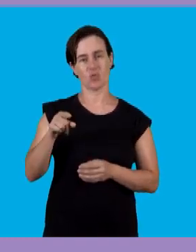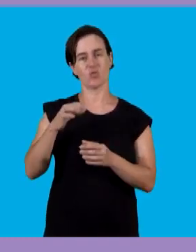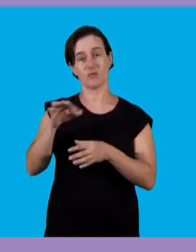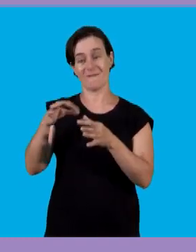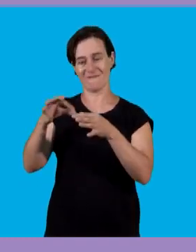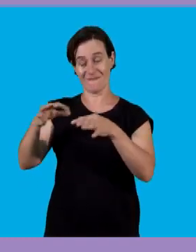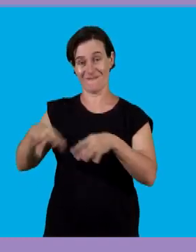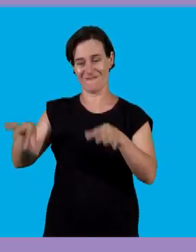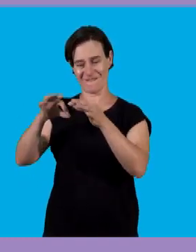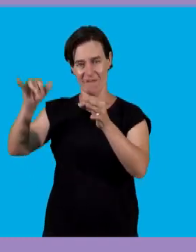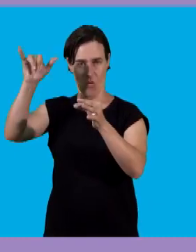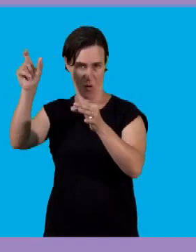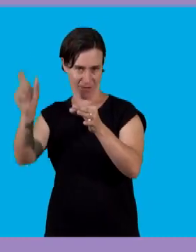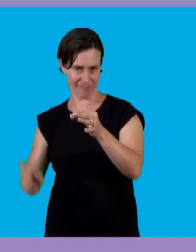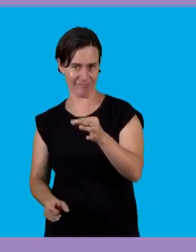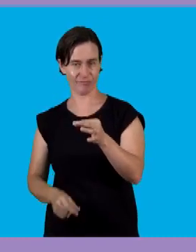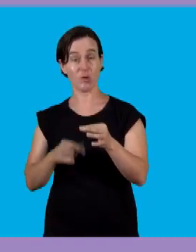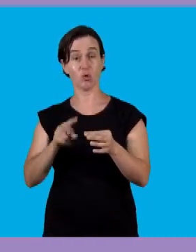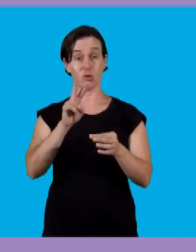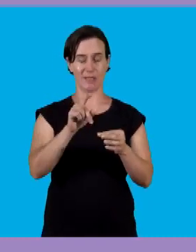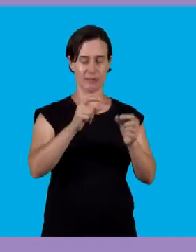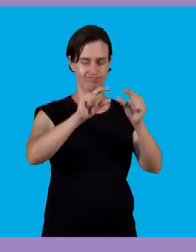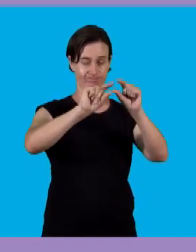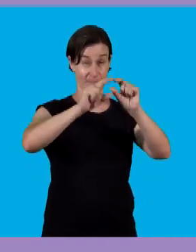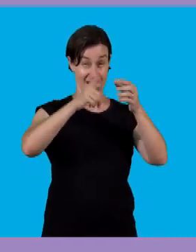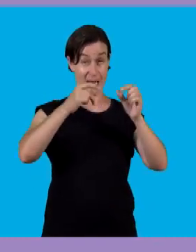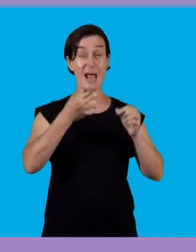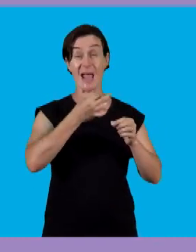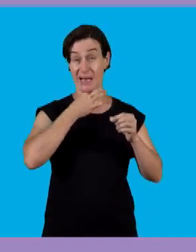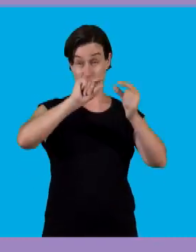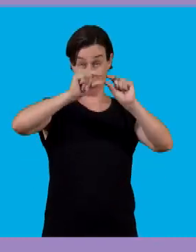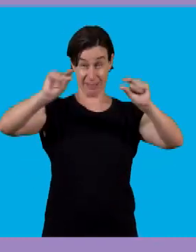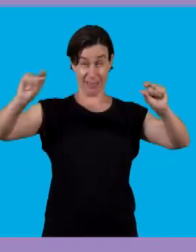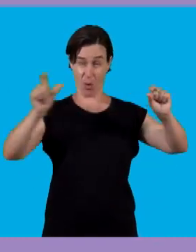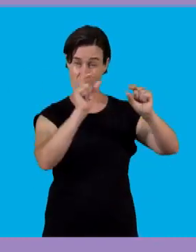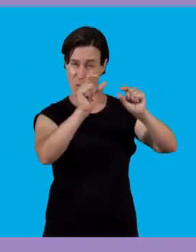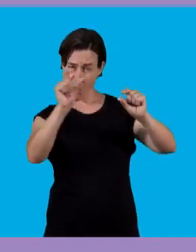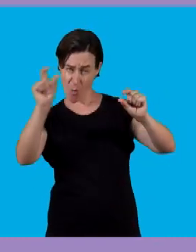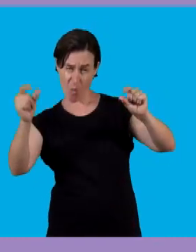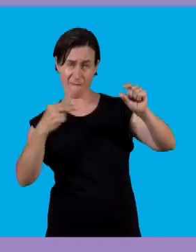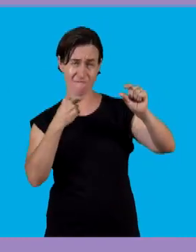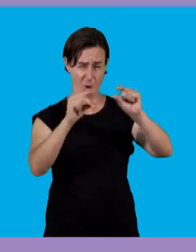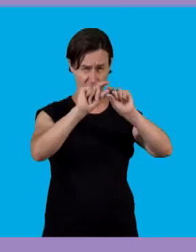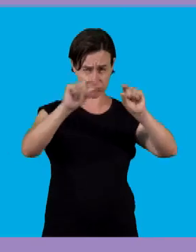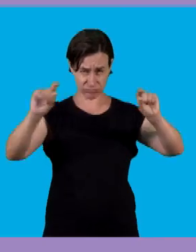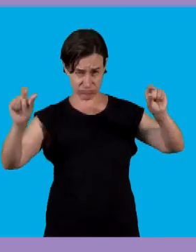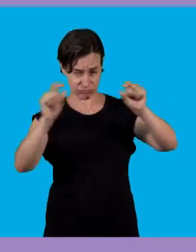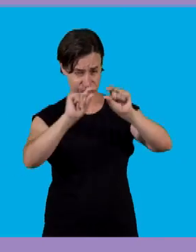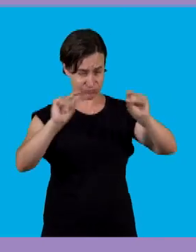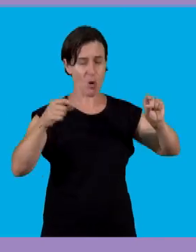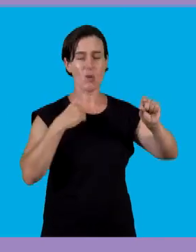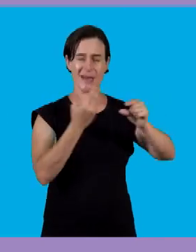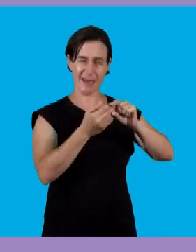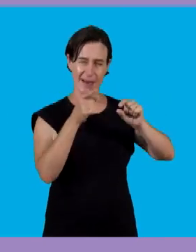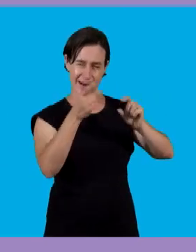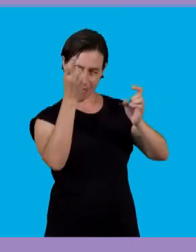output values. Again, can you see how this verbal representation of our diagram